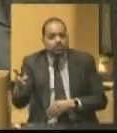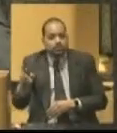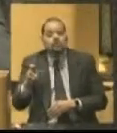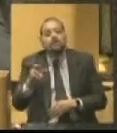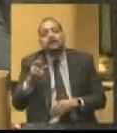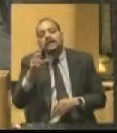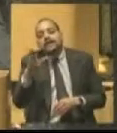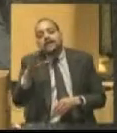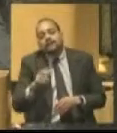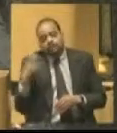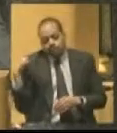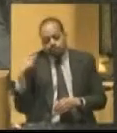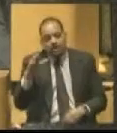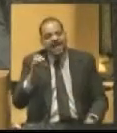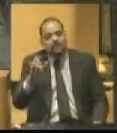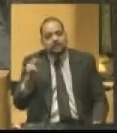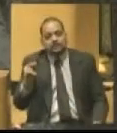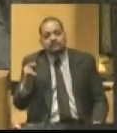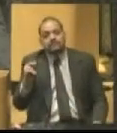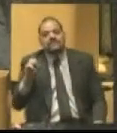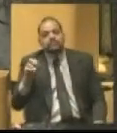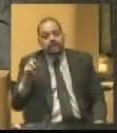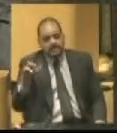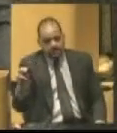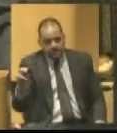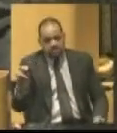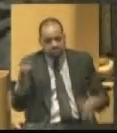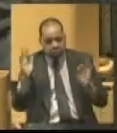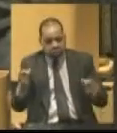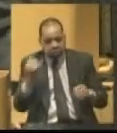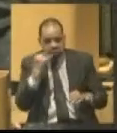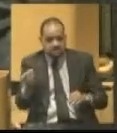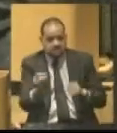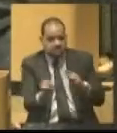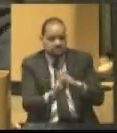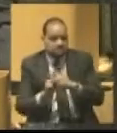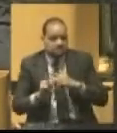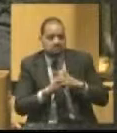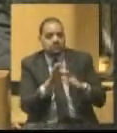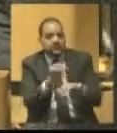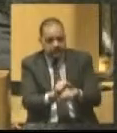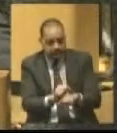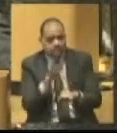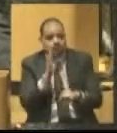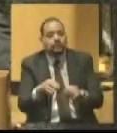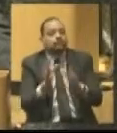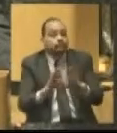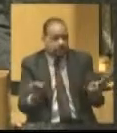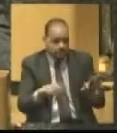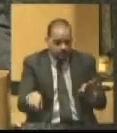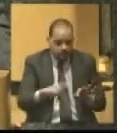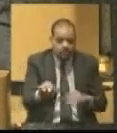Arkansas to begin emancipating slaves who came within their lines. Now listen one more time to the way political and